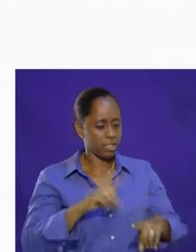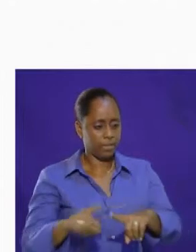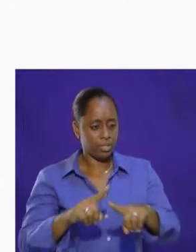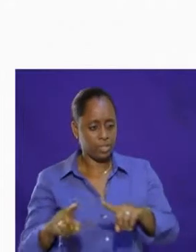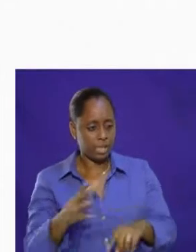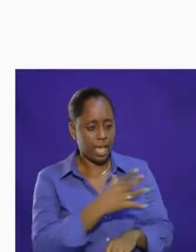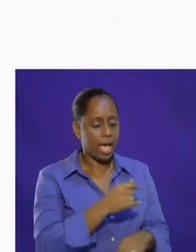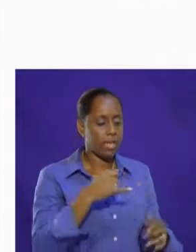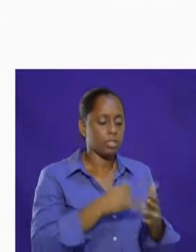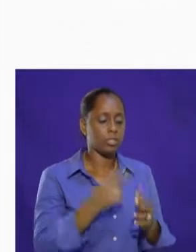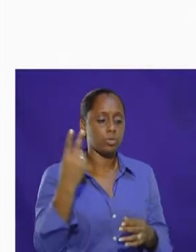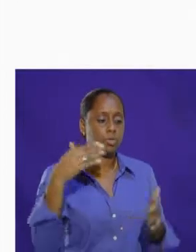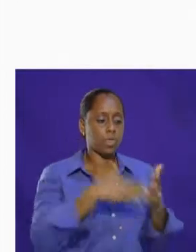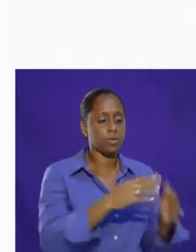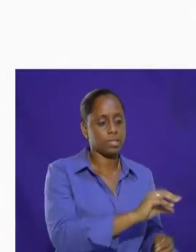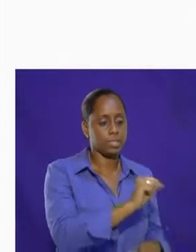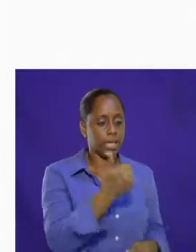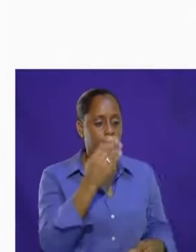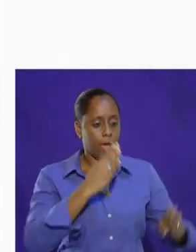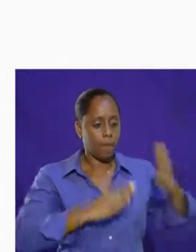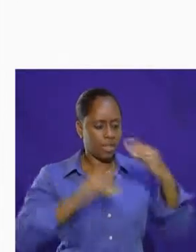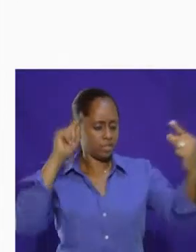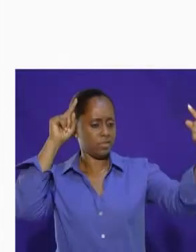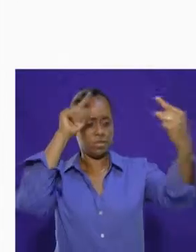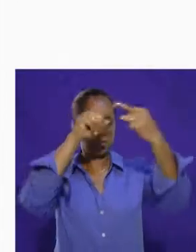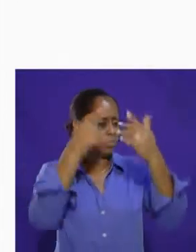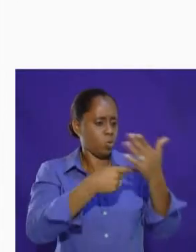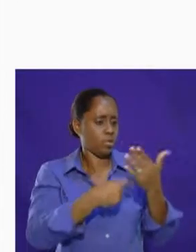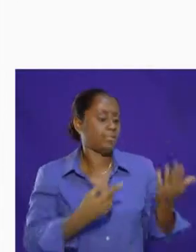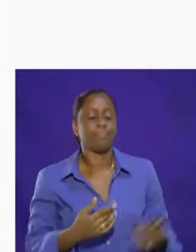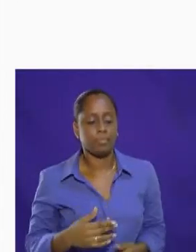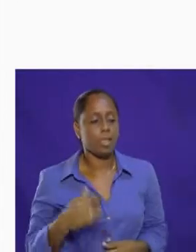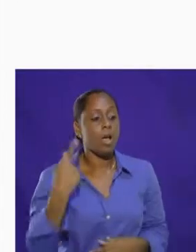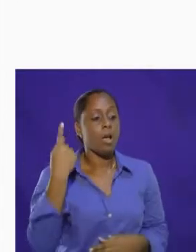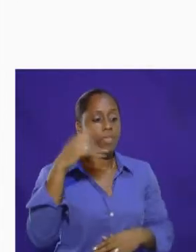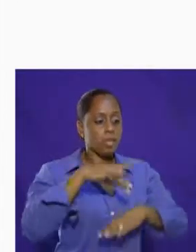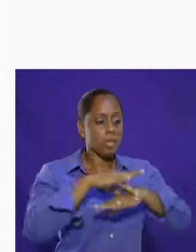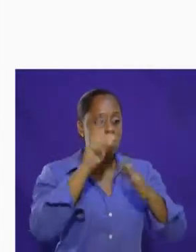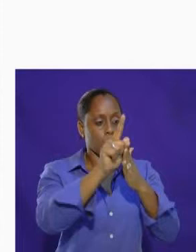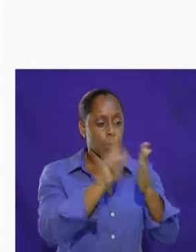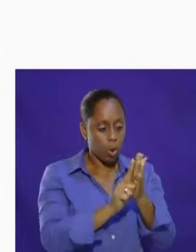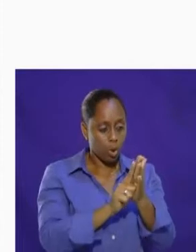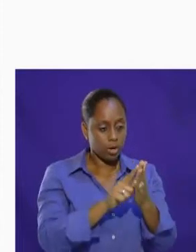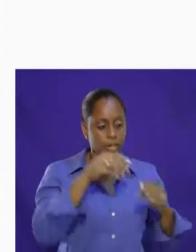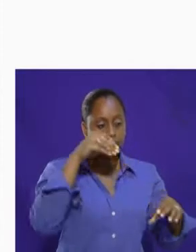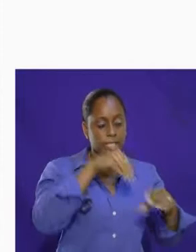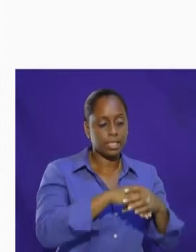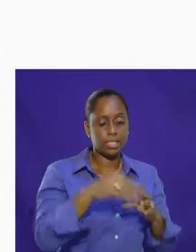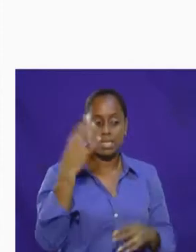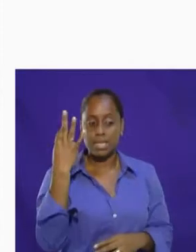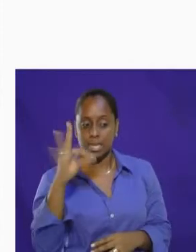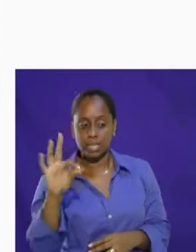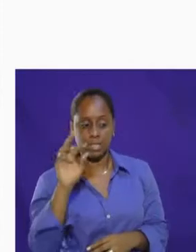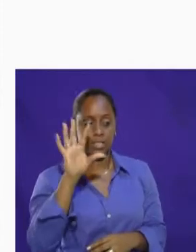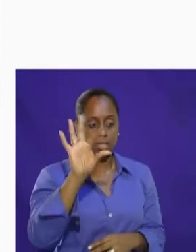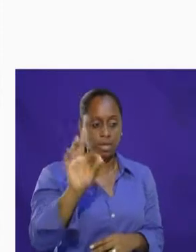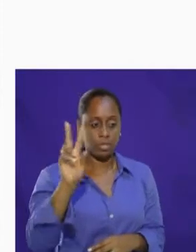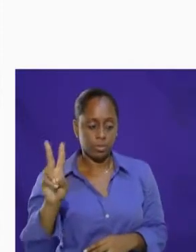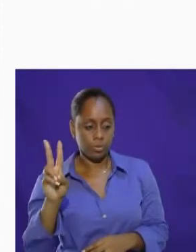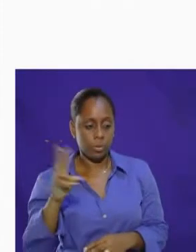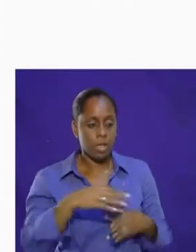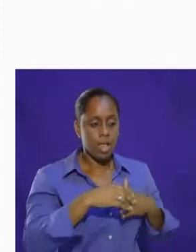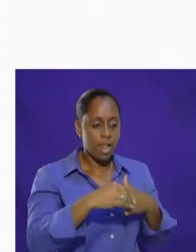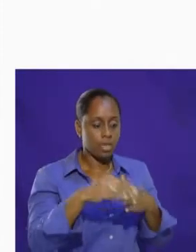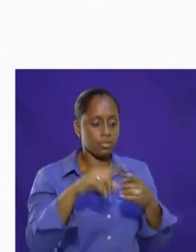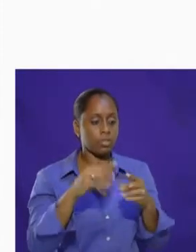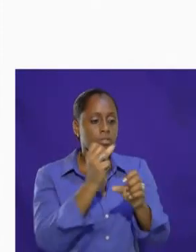Diversity and its 2010 biodiversity target? The Earth Summit in 1992 led to the creation